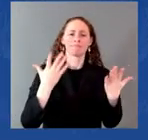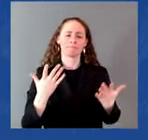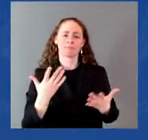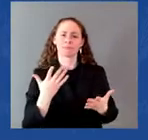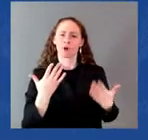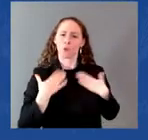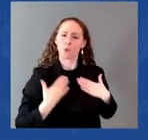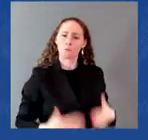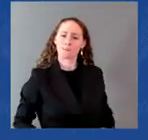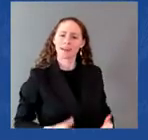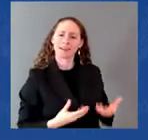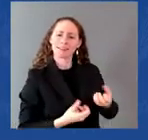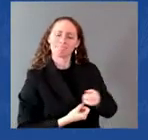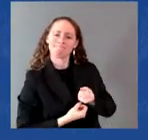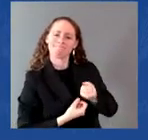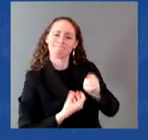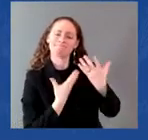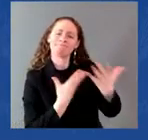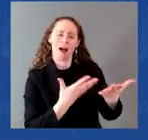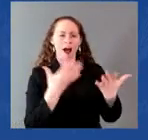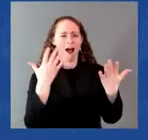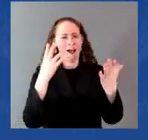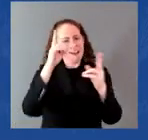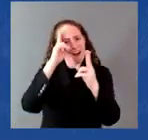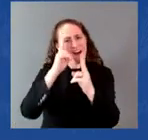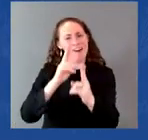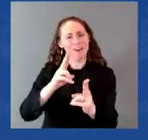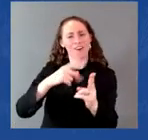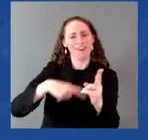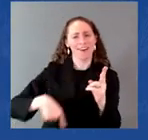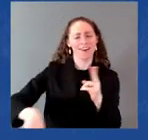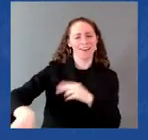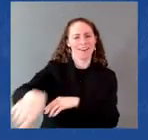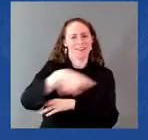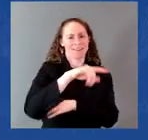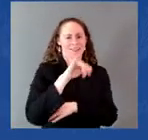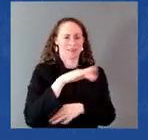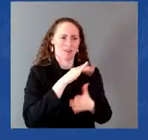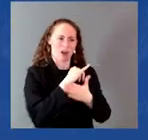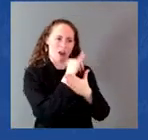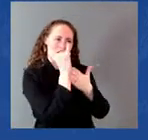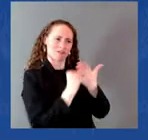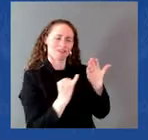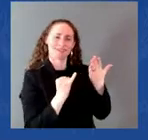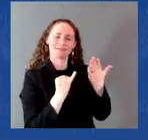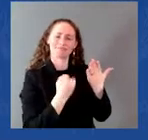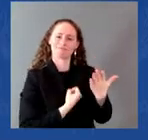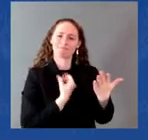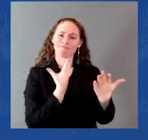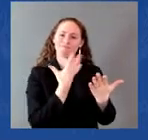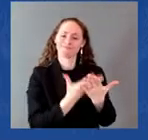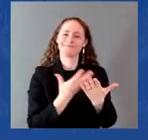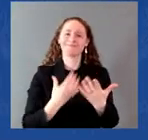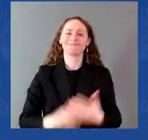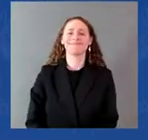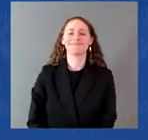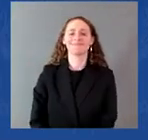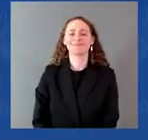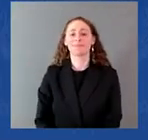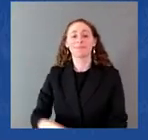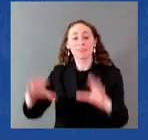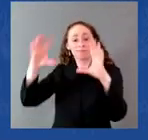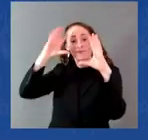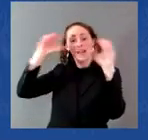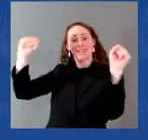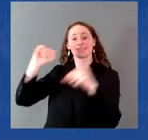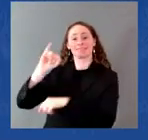Congressional Gold Medal in the Roosevelt Room and gifting a copy of the, quote, The Clearing.